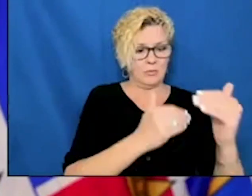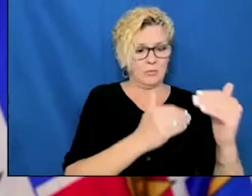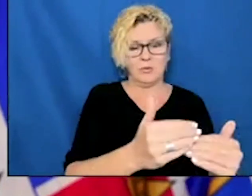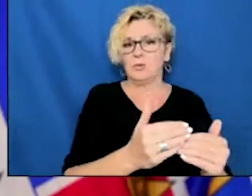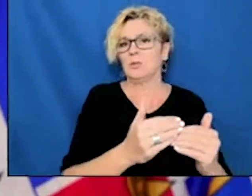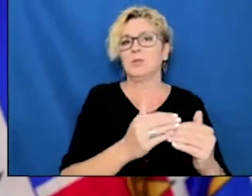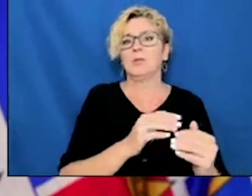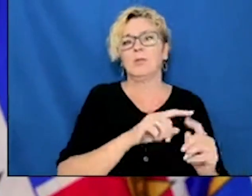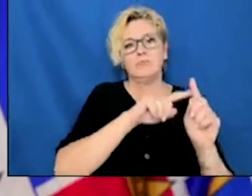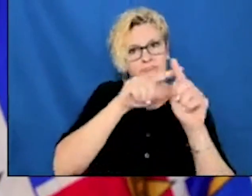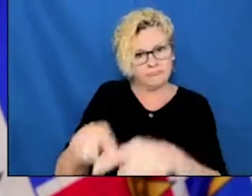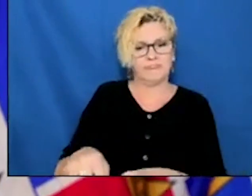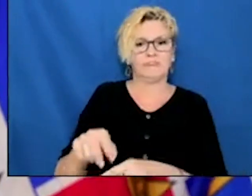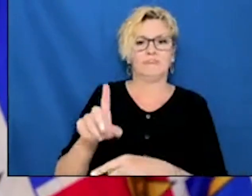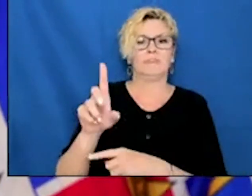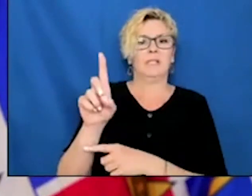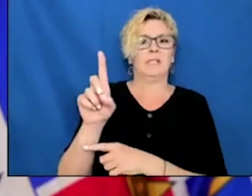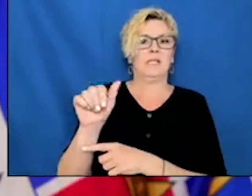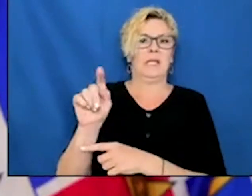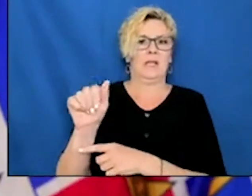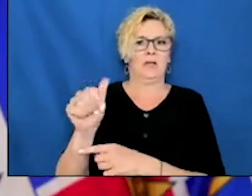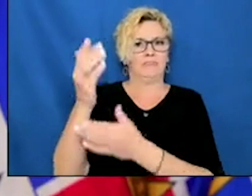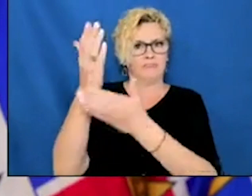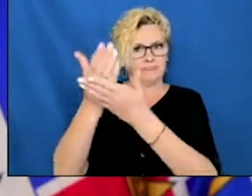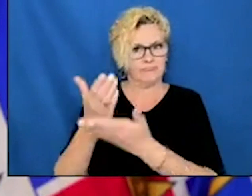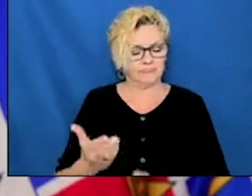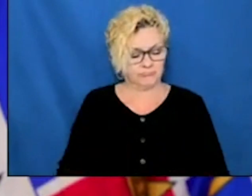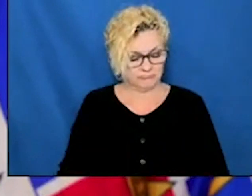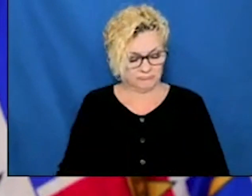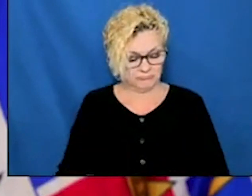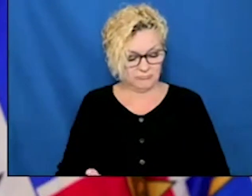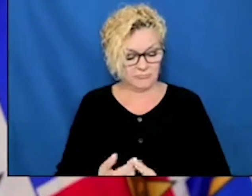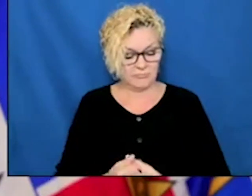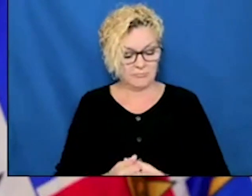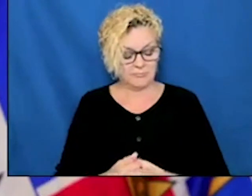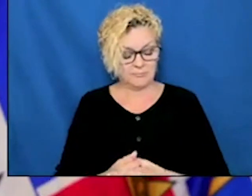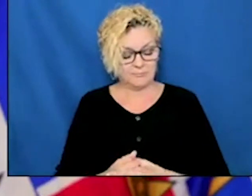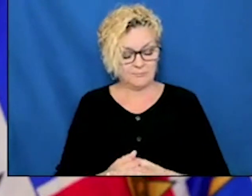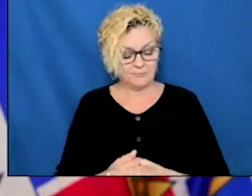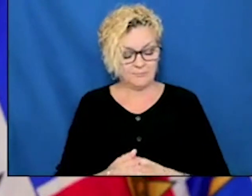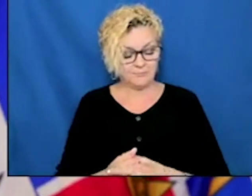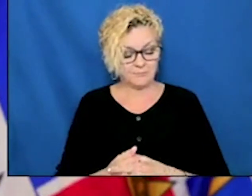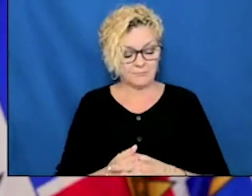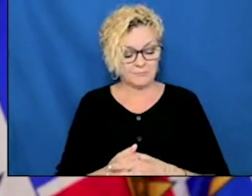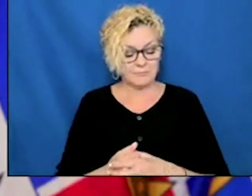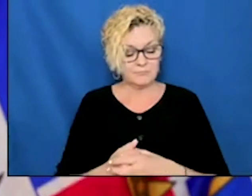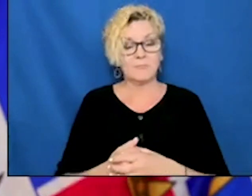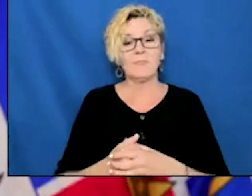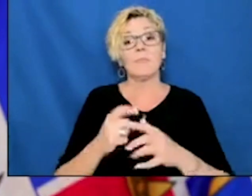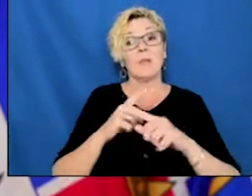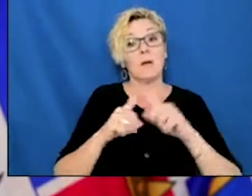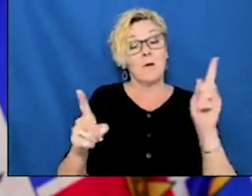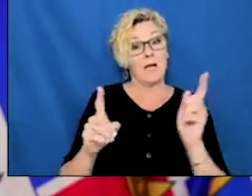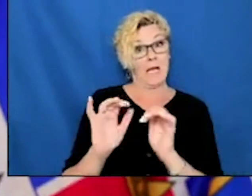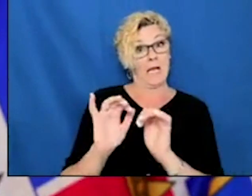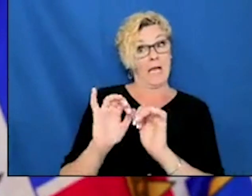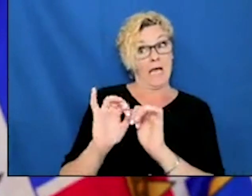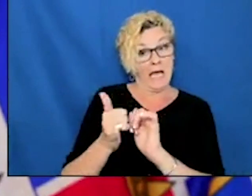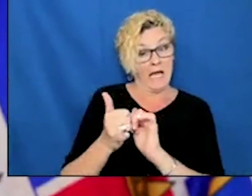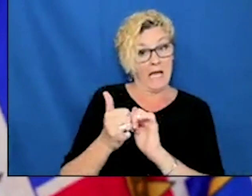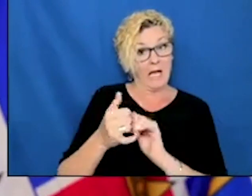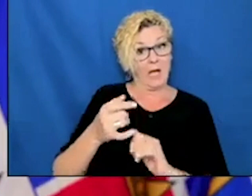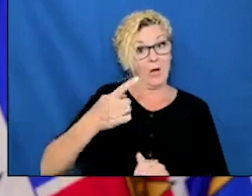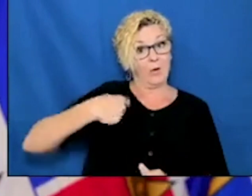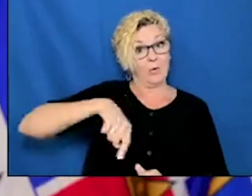collected, the level of data and the numbers of people who've been affected have meant that we've been able to change and modify the types